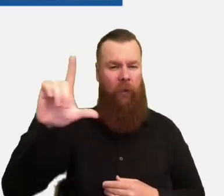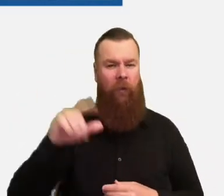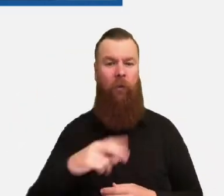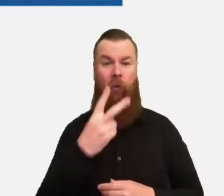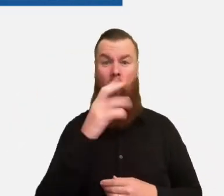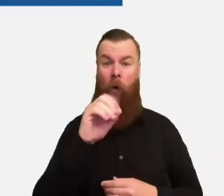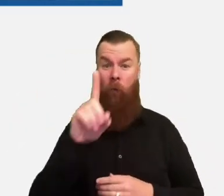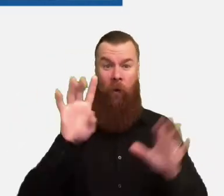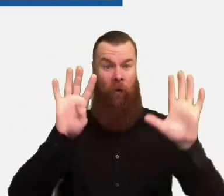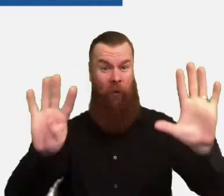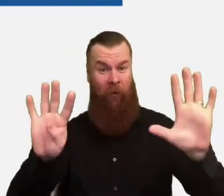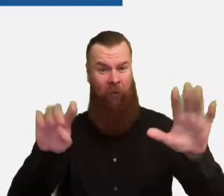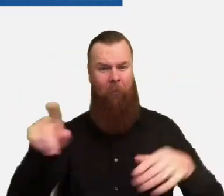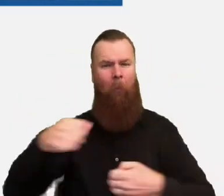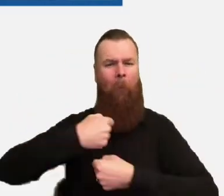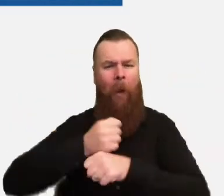Infrastructure Systems.